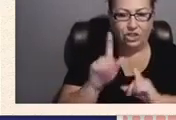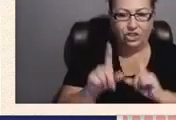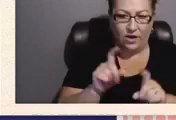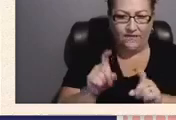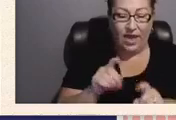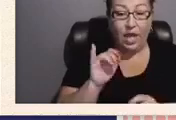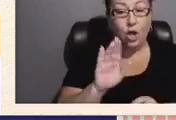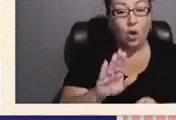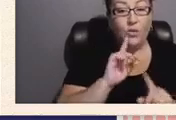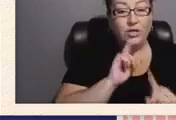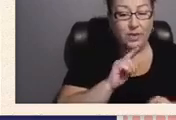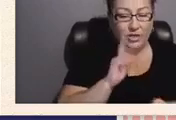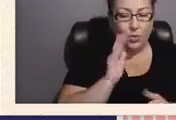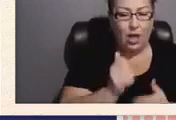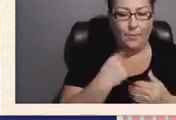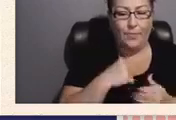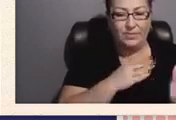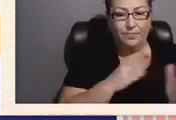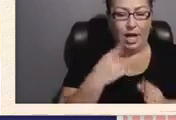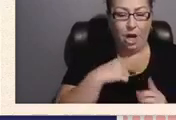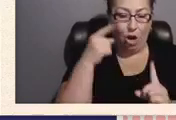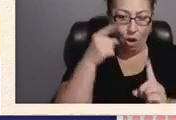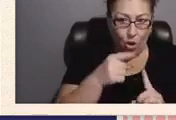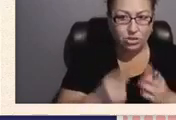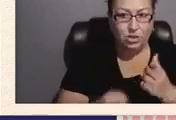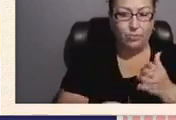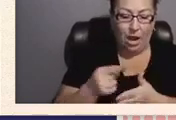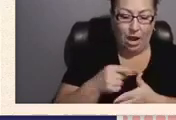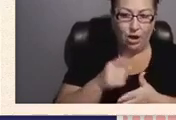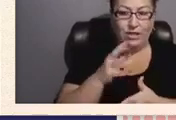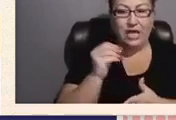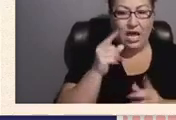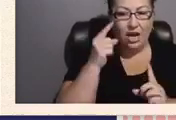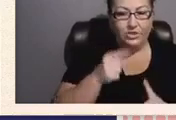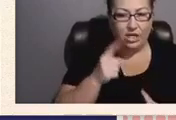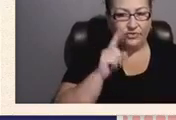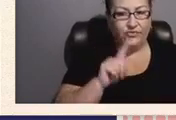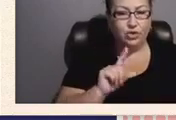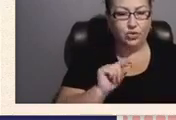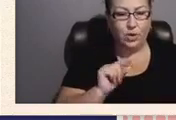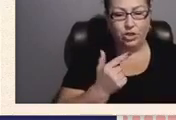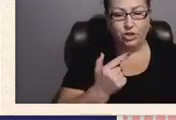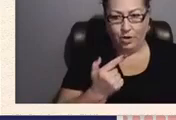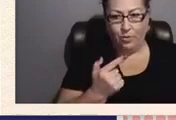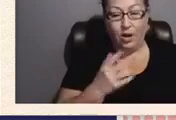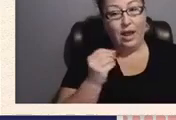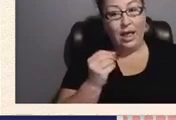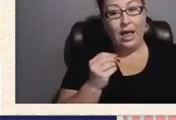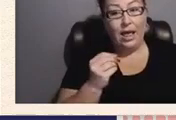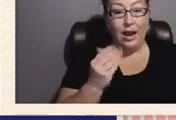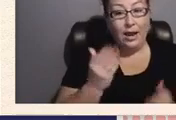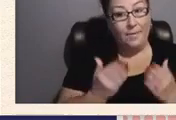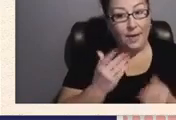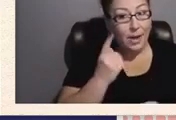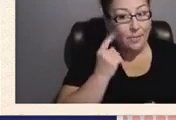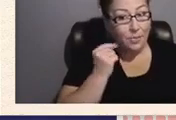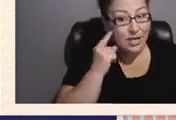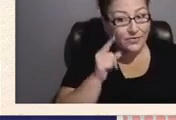will help us plan our goals, priorities, and objectives for 2021, and there may be a prize for you at the end.